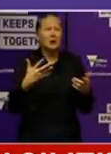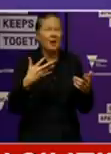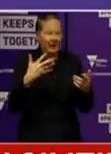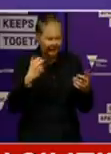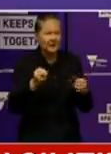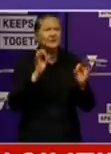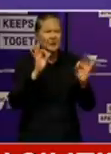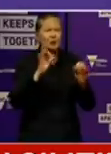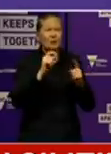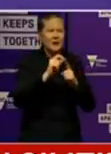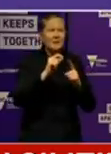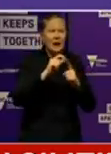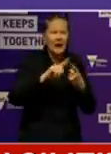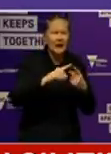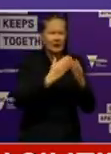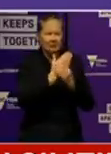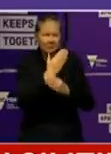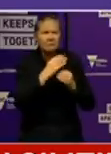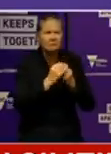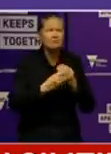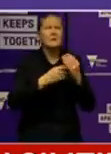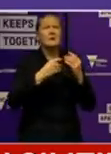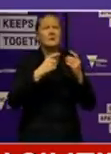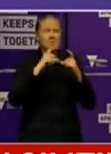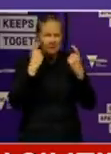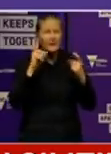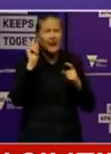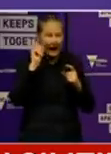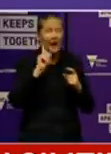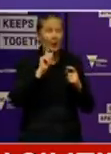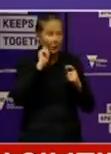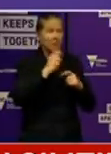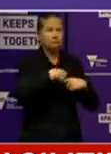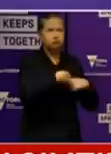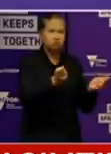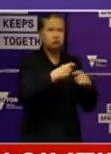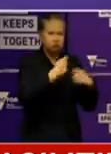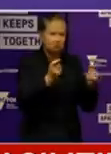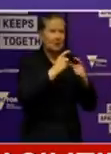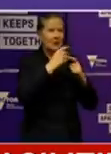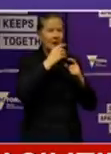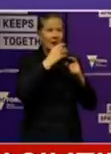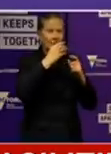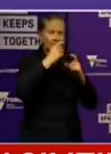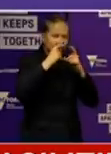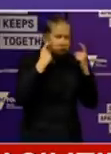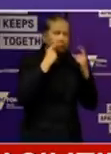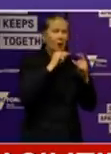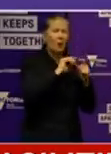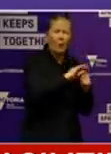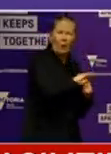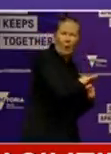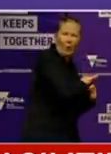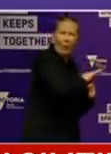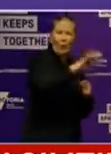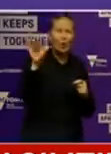Commonwealth is now going to be providing face masks for staff across care facilities, not just in the hotspot areas, but